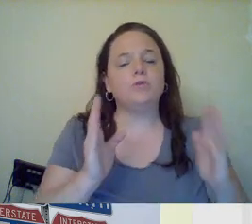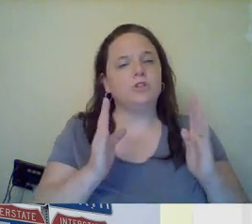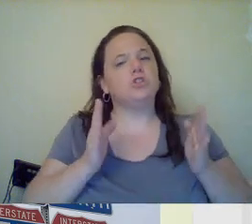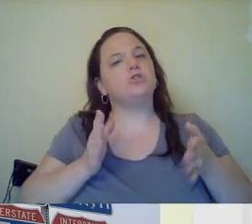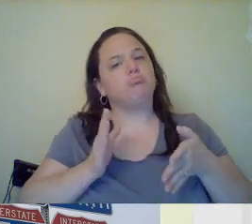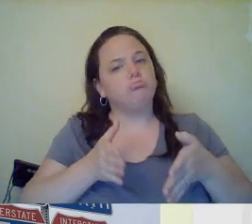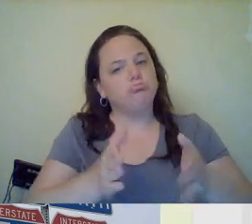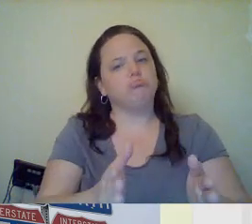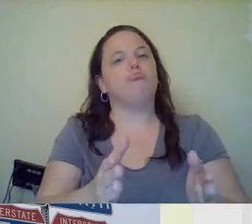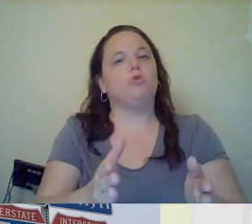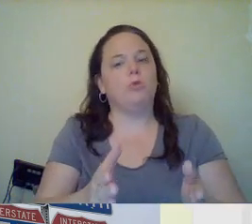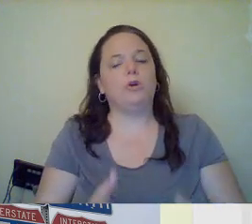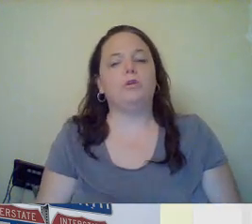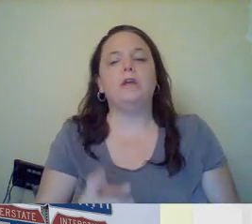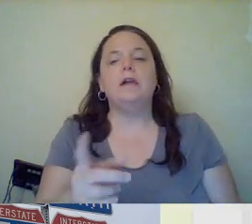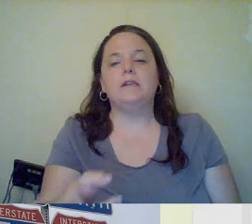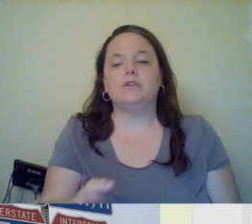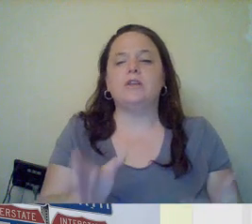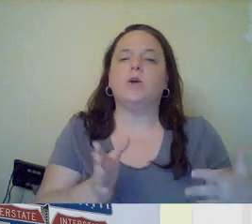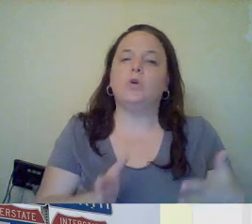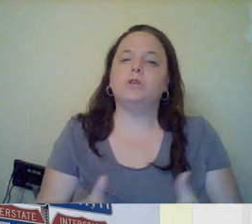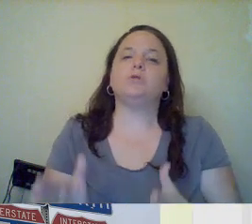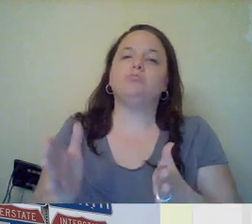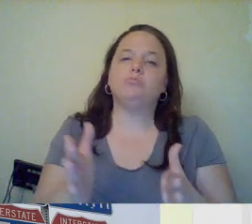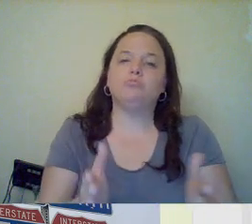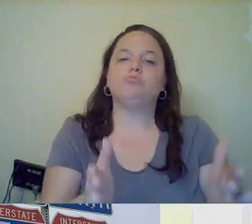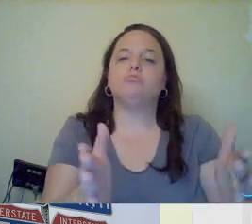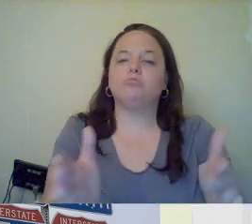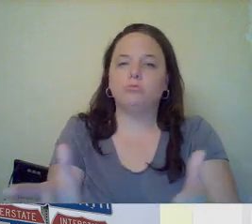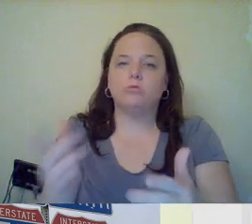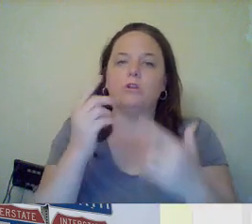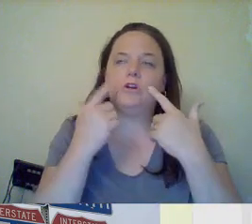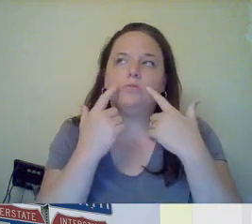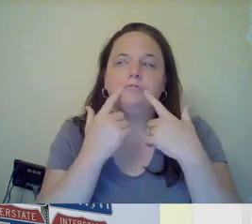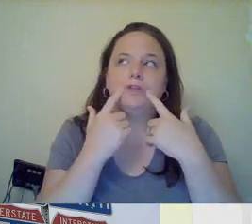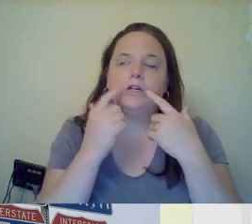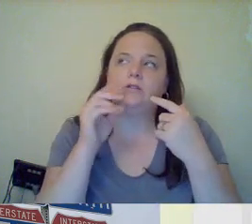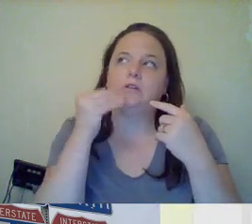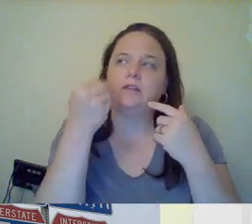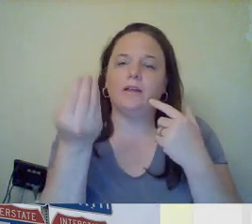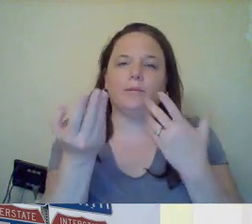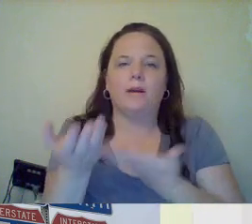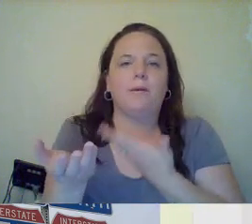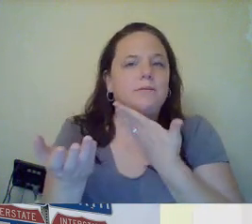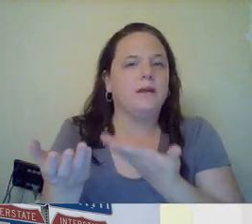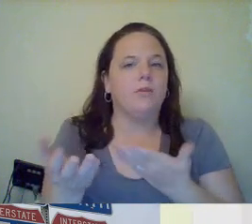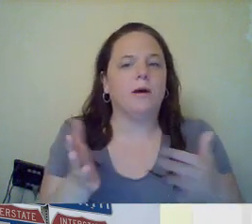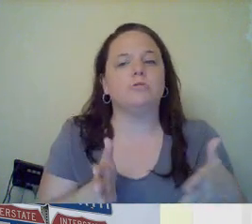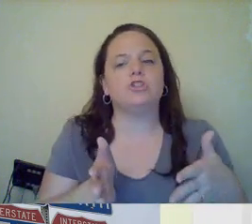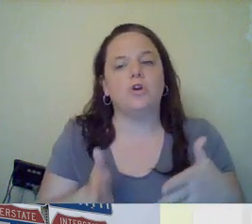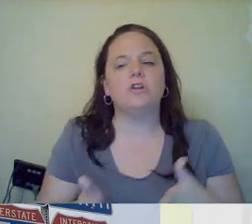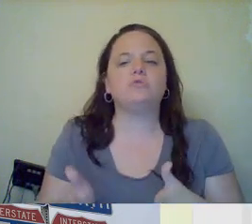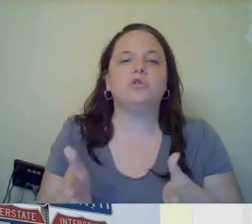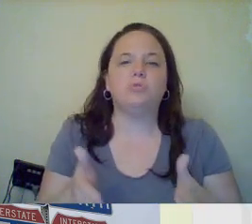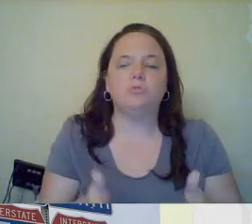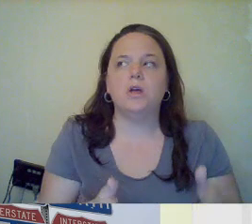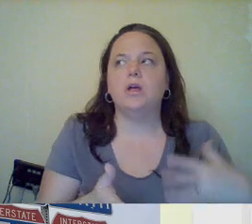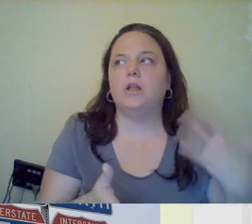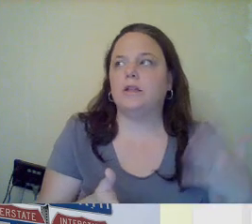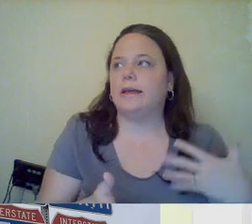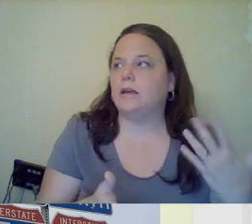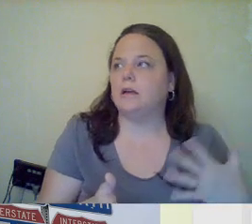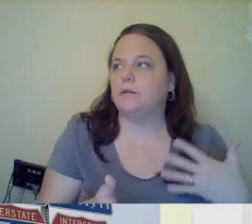Your first one is just road. Your second one is your the lip kind of pops out at the bottom to show that it's